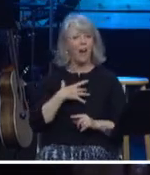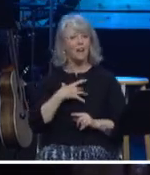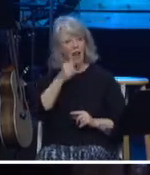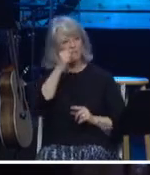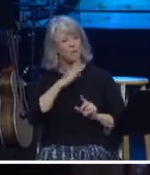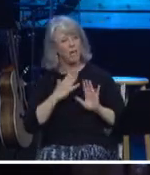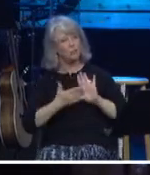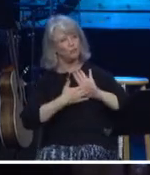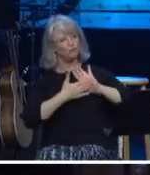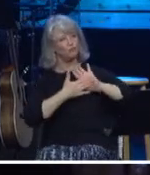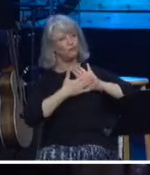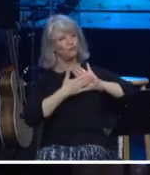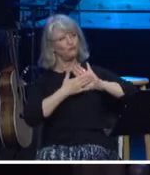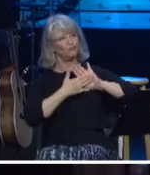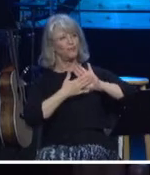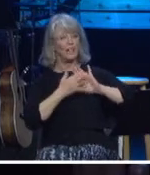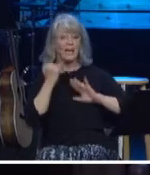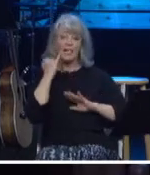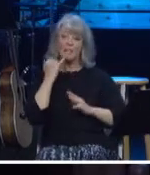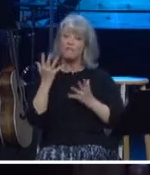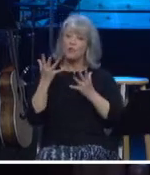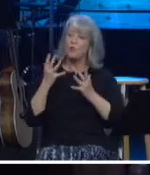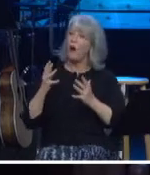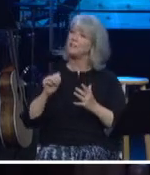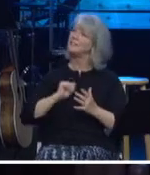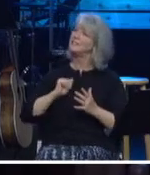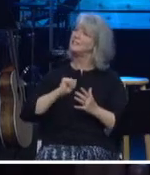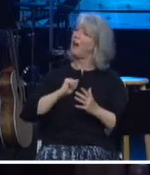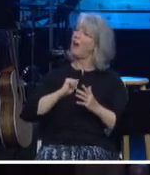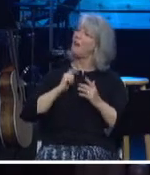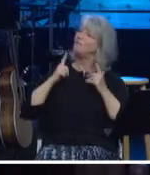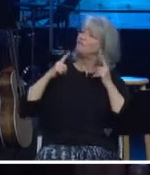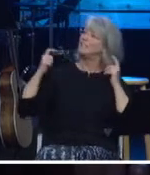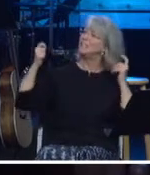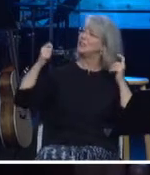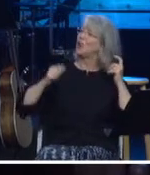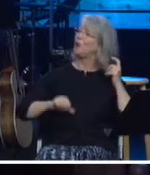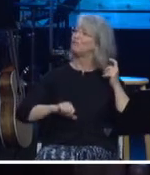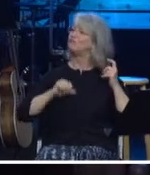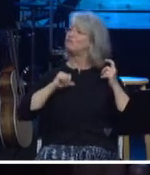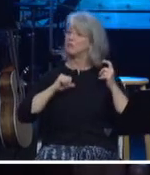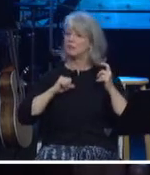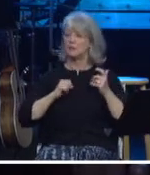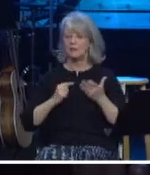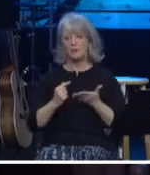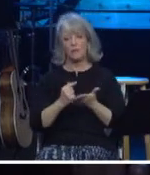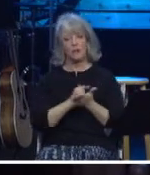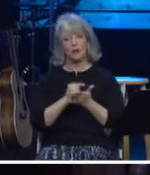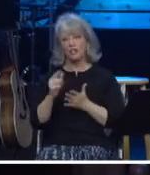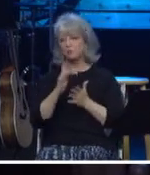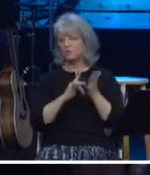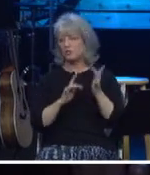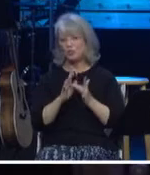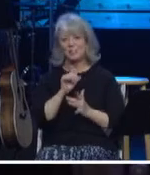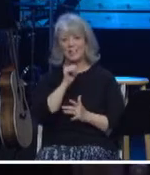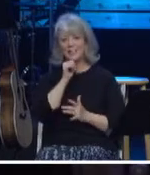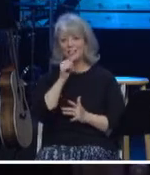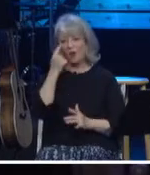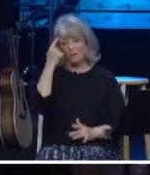man, if you're looking to exalt your own ego, the gospel of Jesus is not for